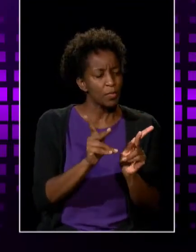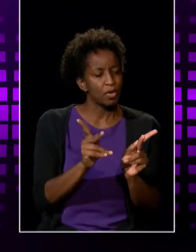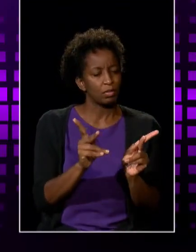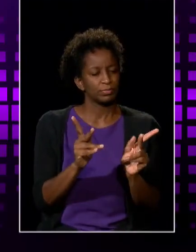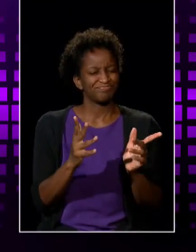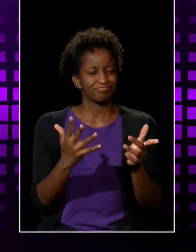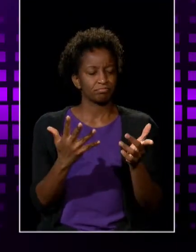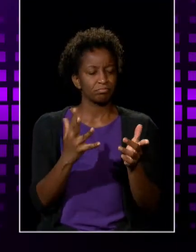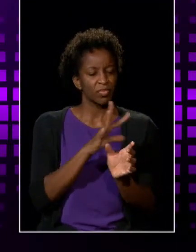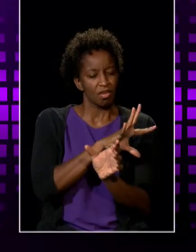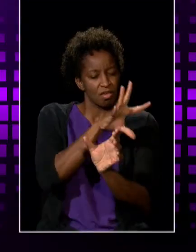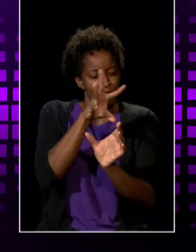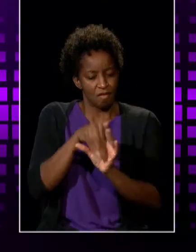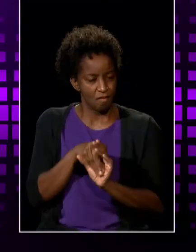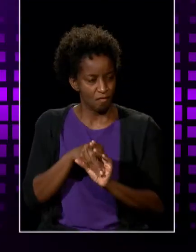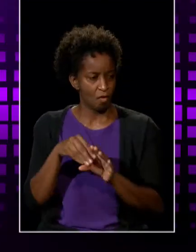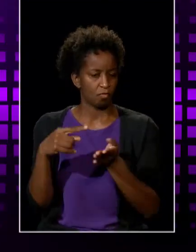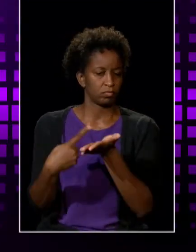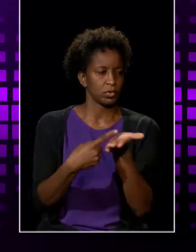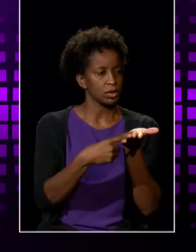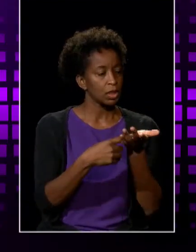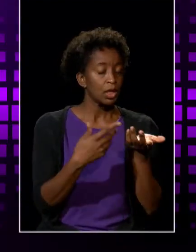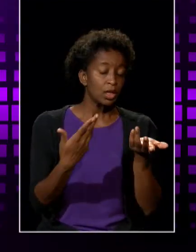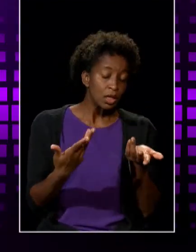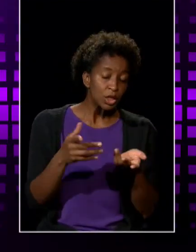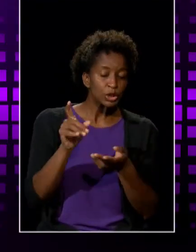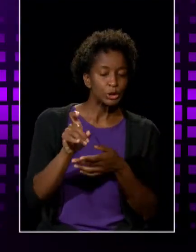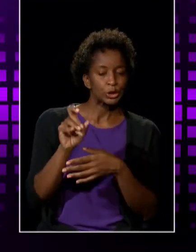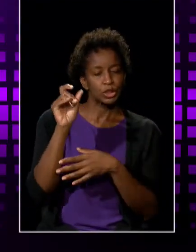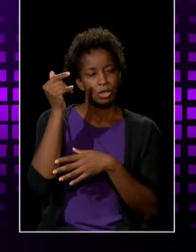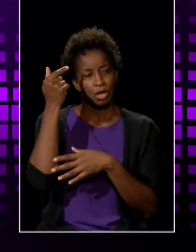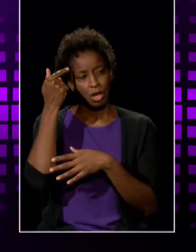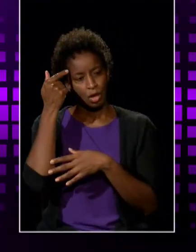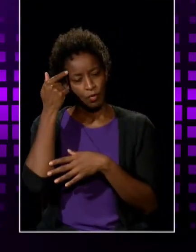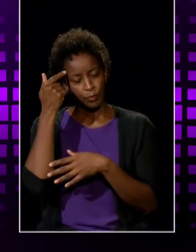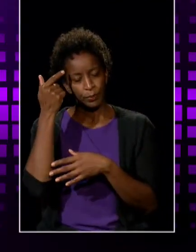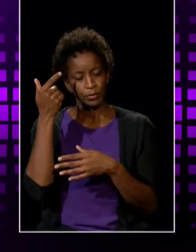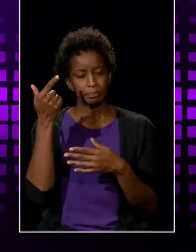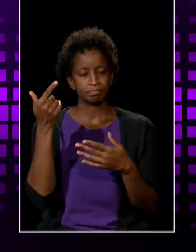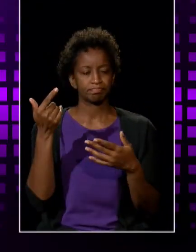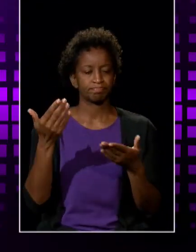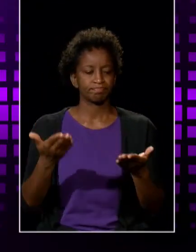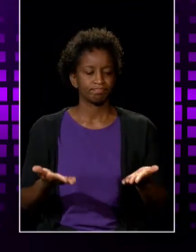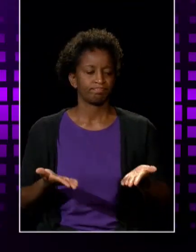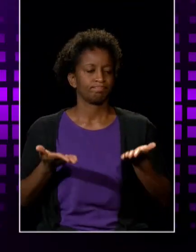a referendum, it was said, and there are questions as to why that wasn't done.